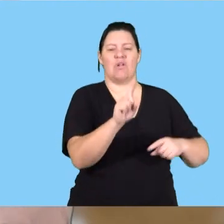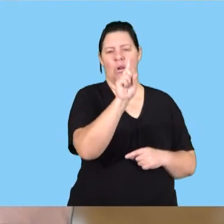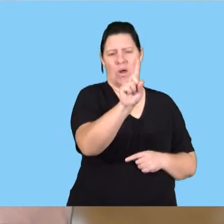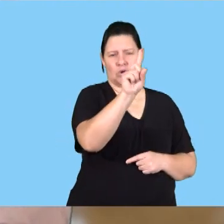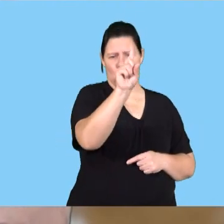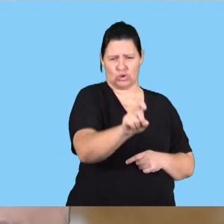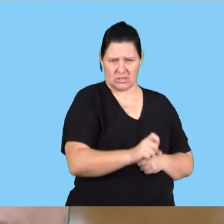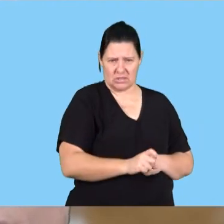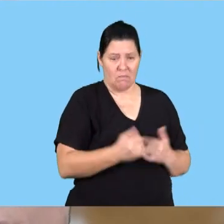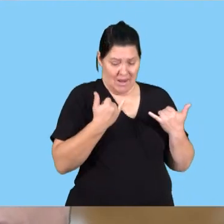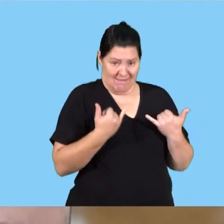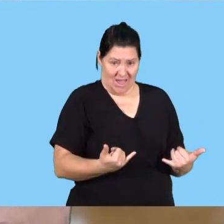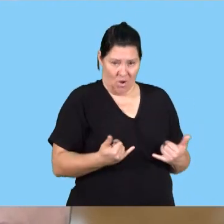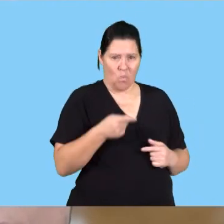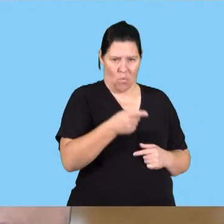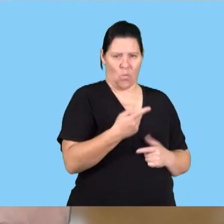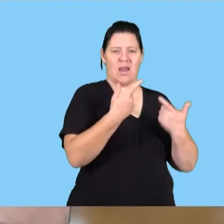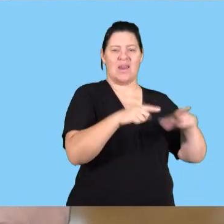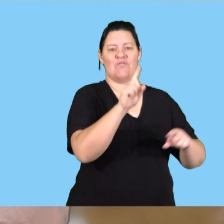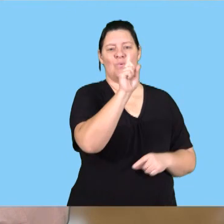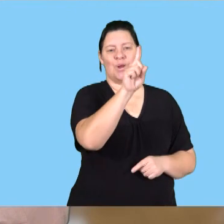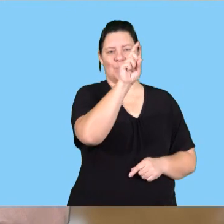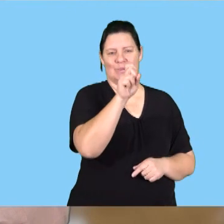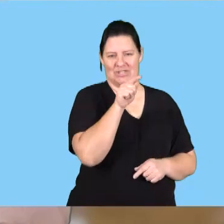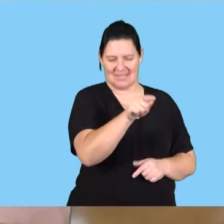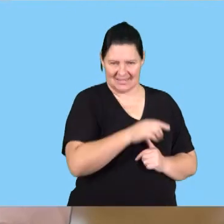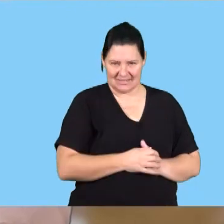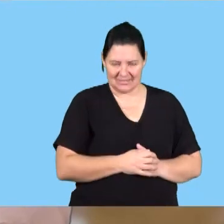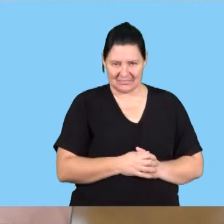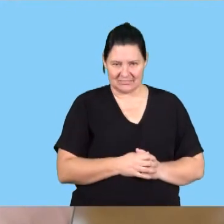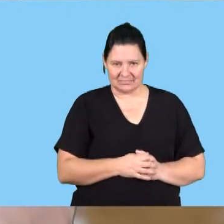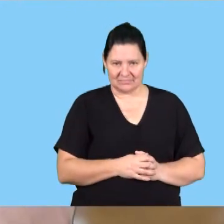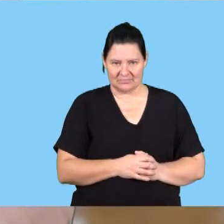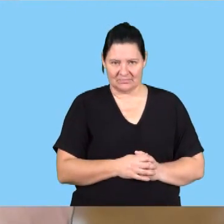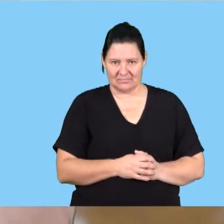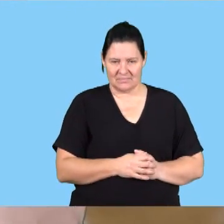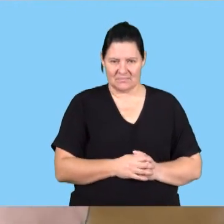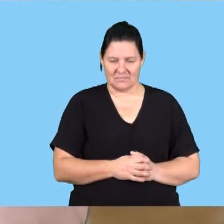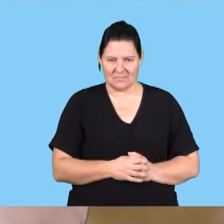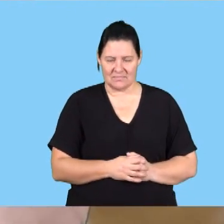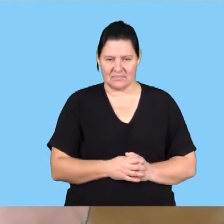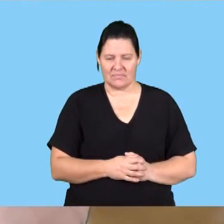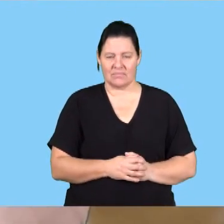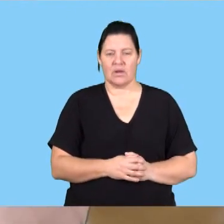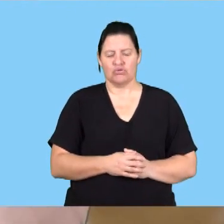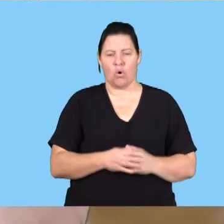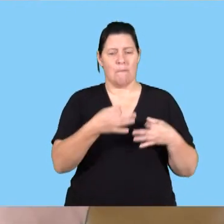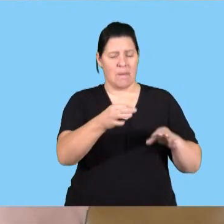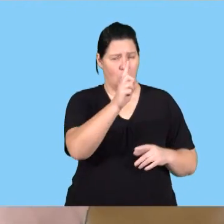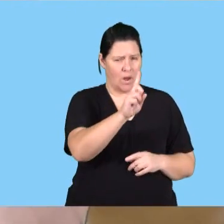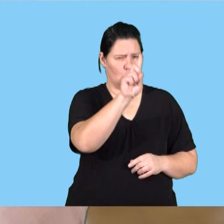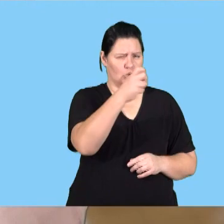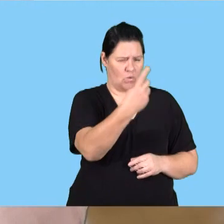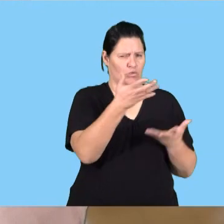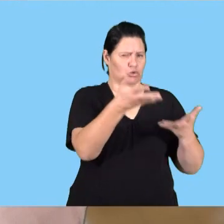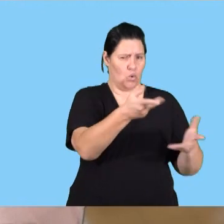questions. And what I am doing now is exactly what you can expect in paper 1, question 1. All right, let's move now